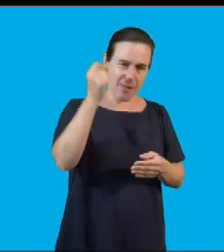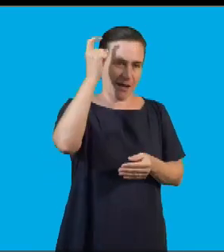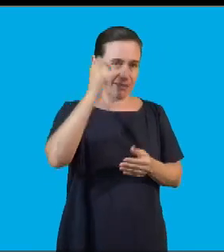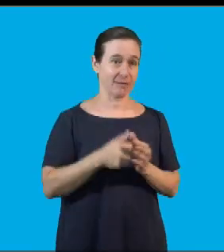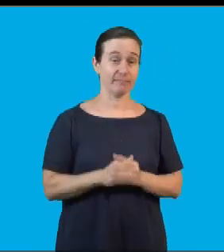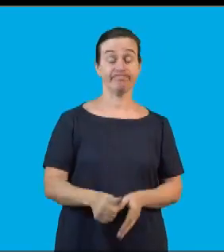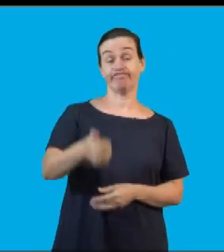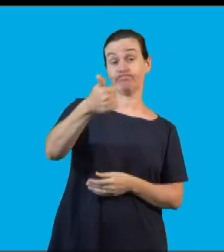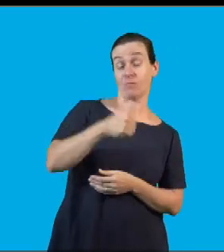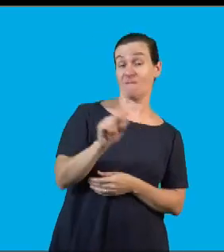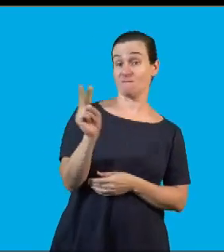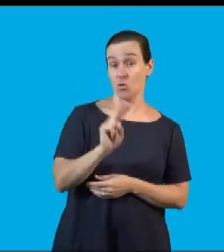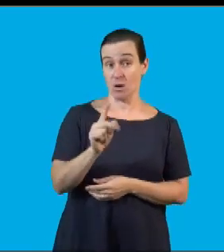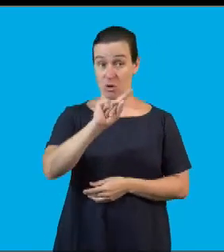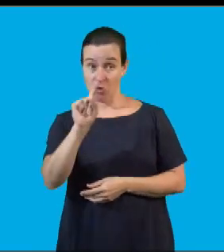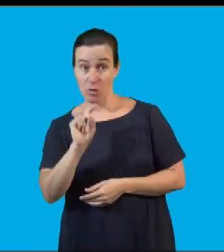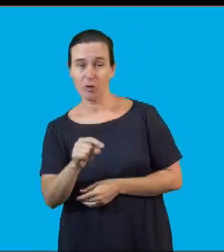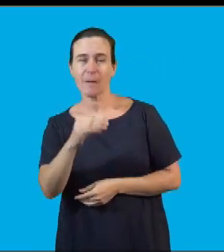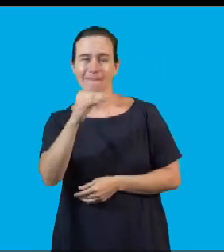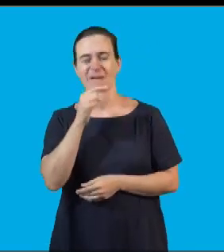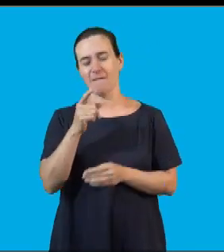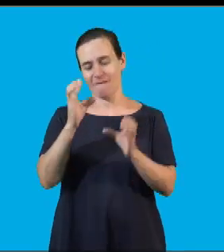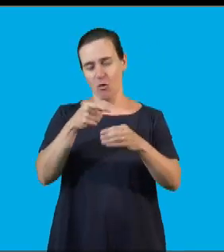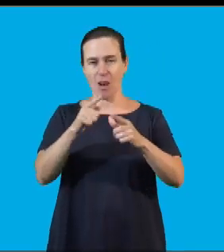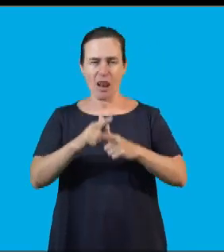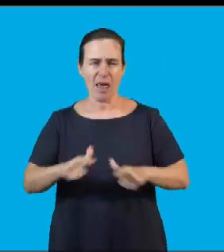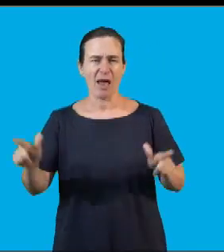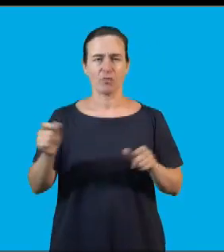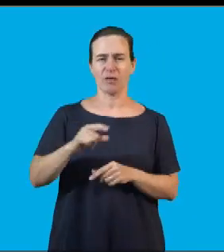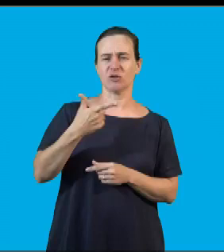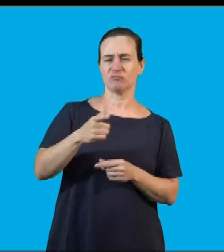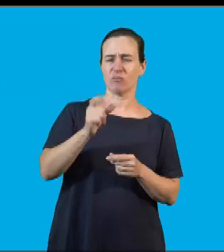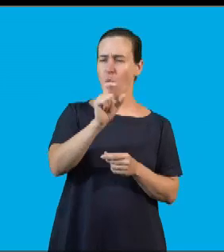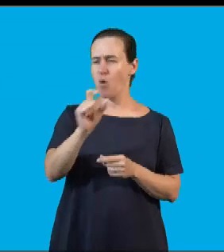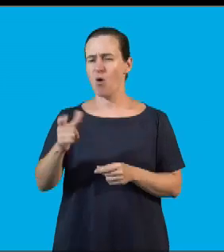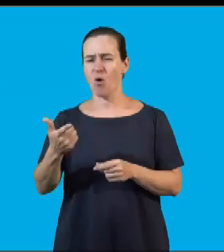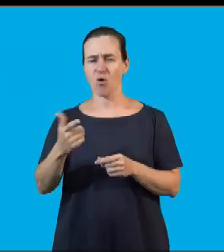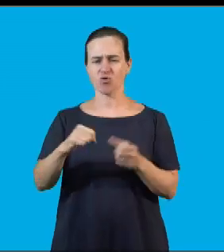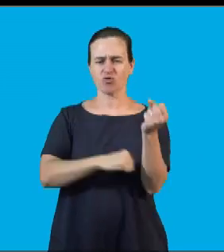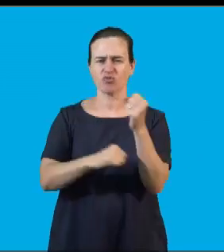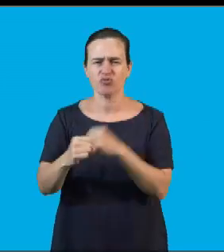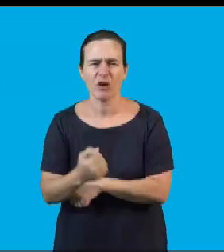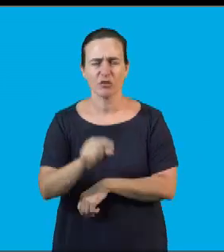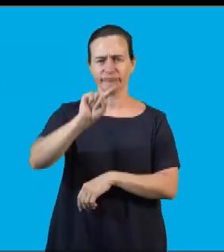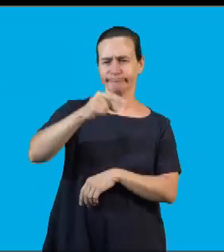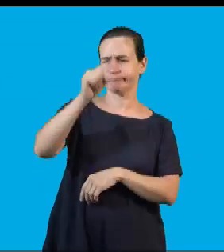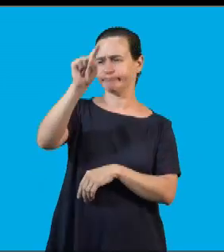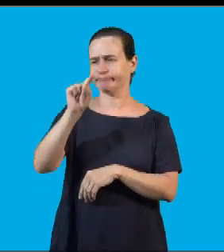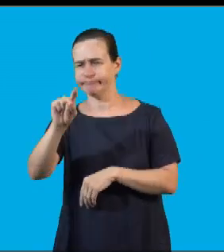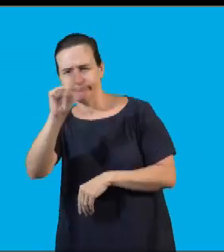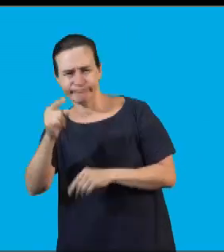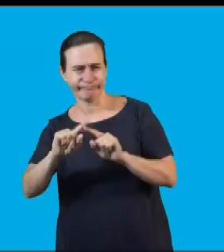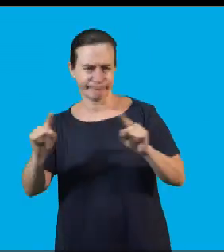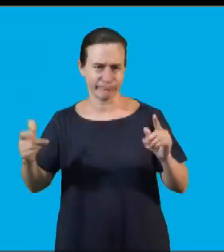questions focus on language usage. They include grammar, punctuation, and figurative language.